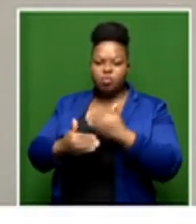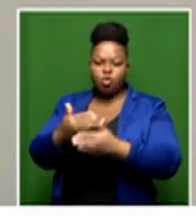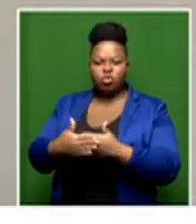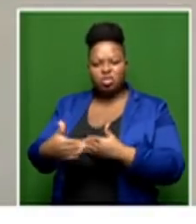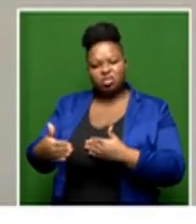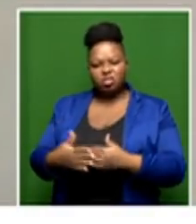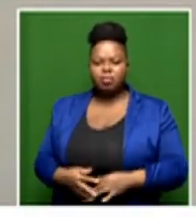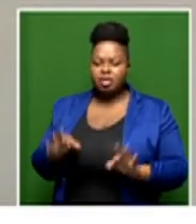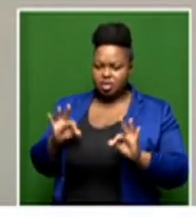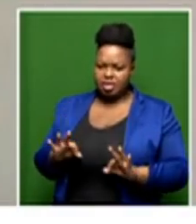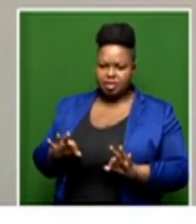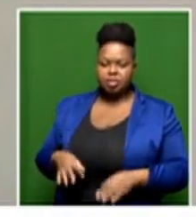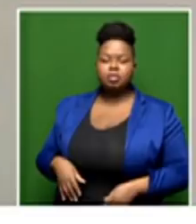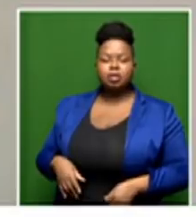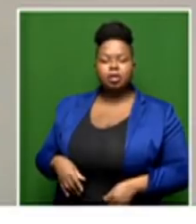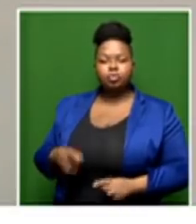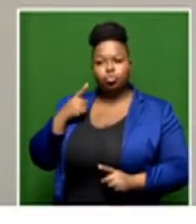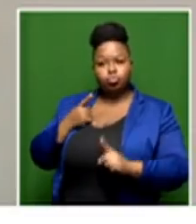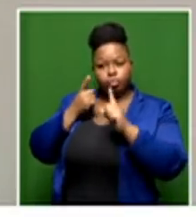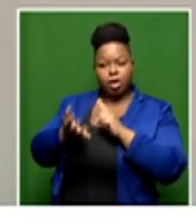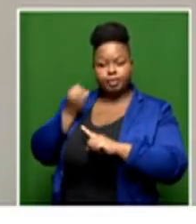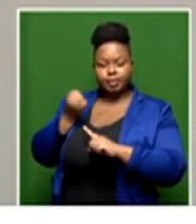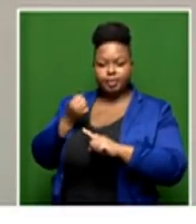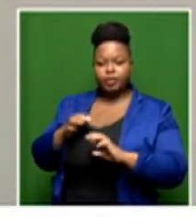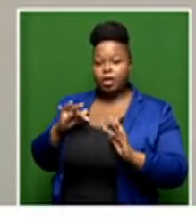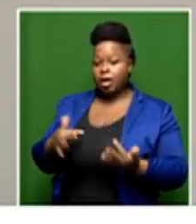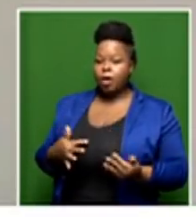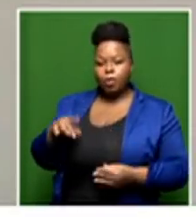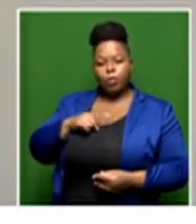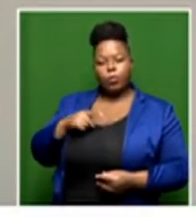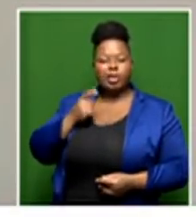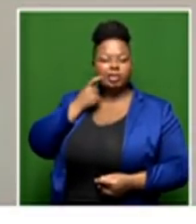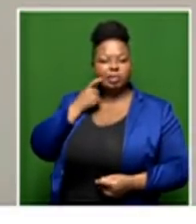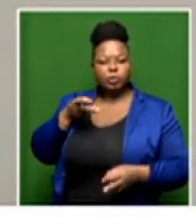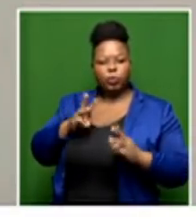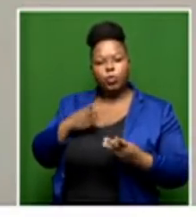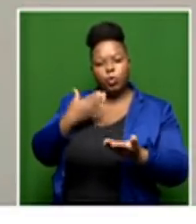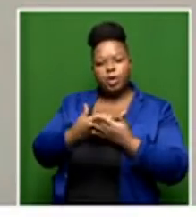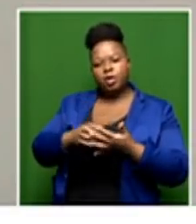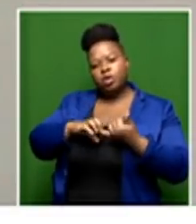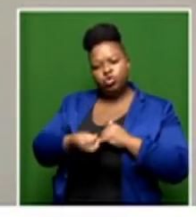with Joy, obviously, in ways that are going to try and be